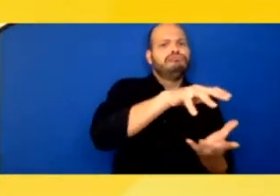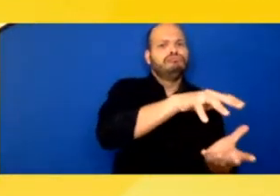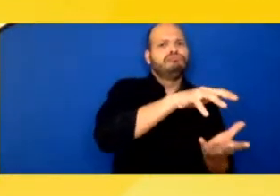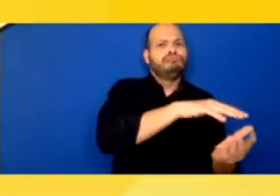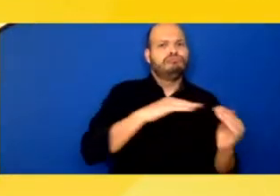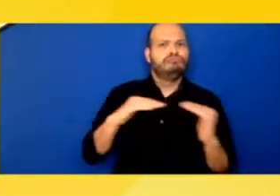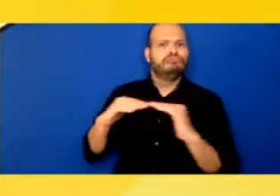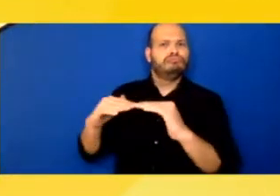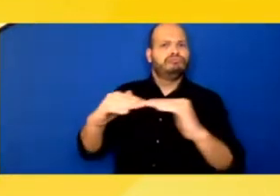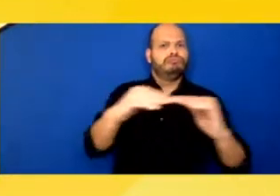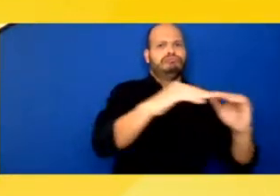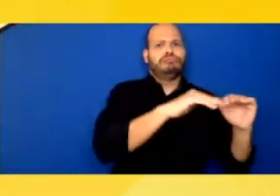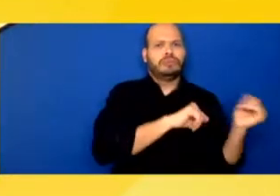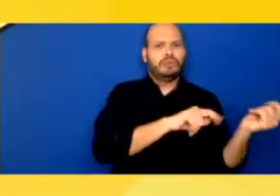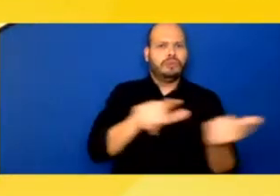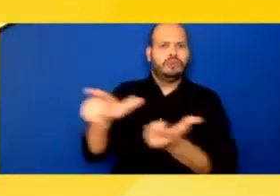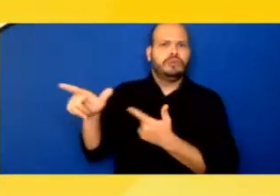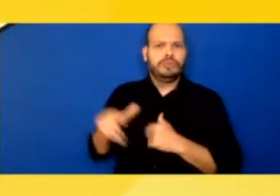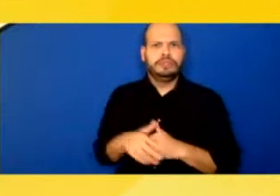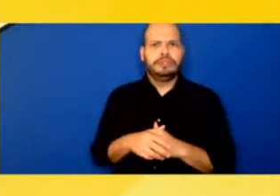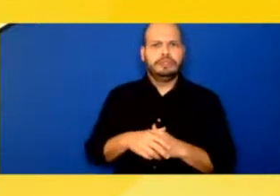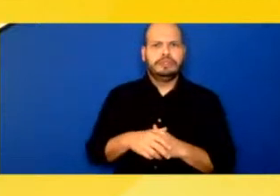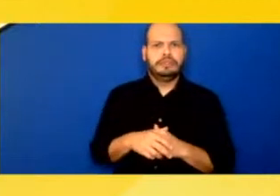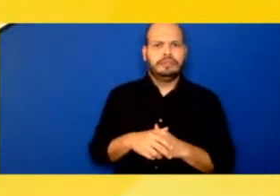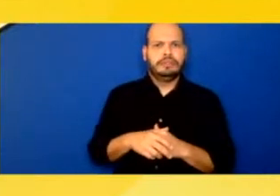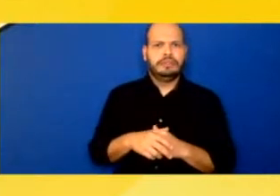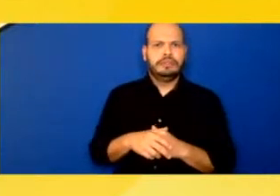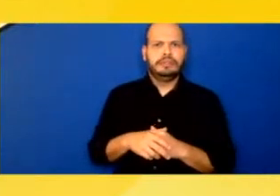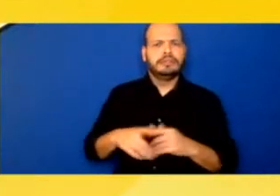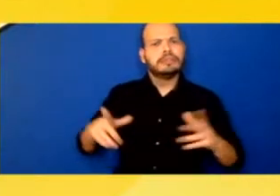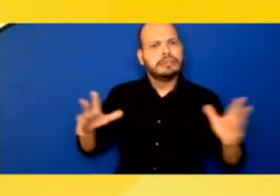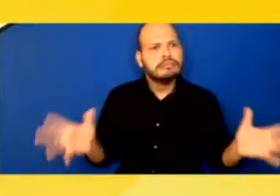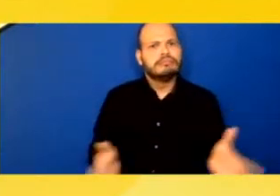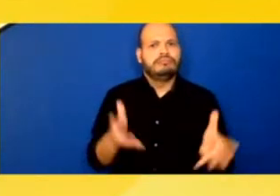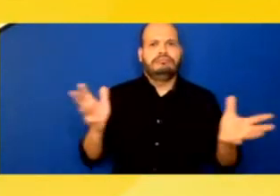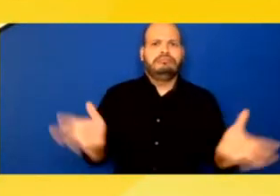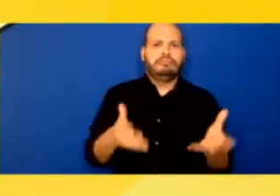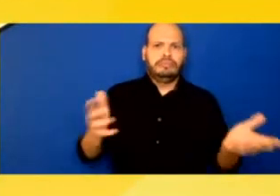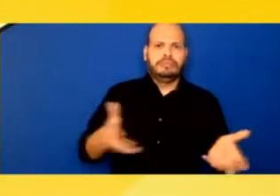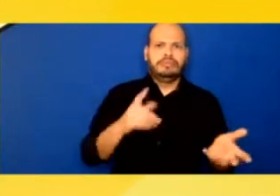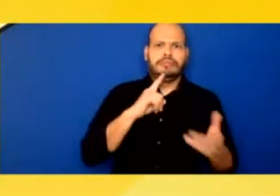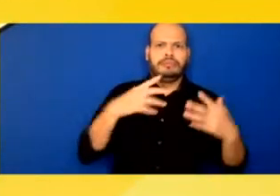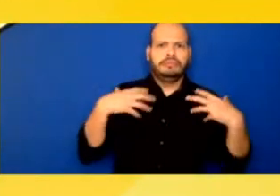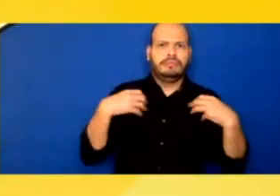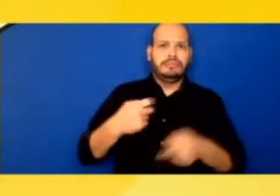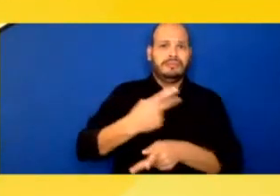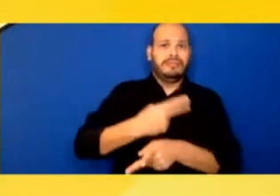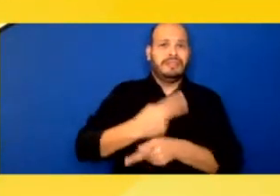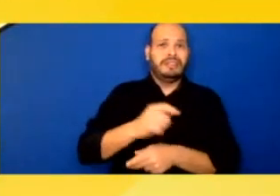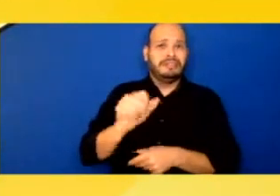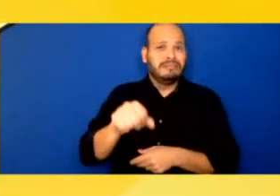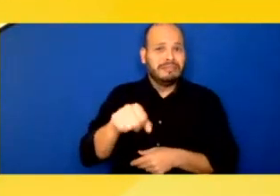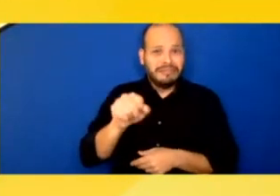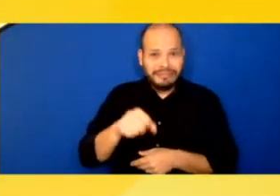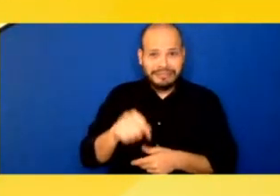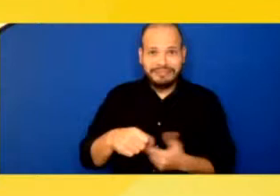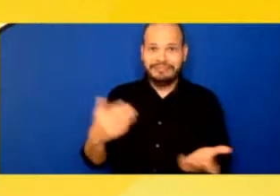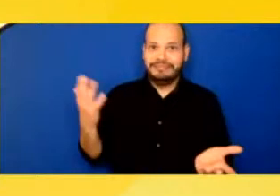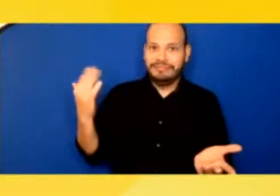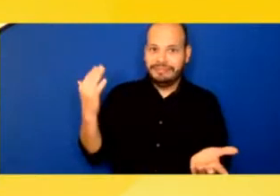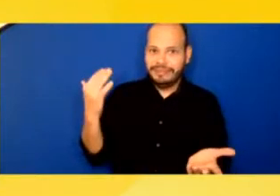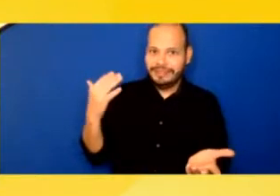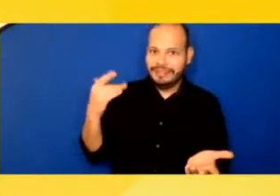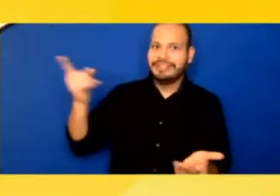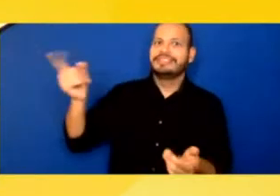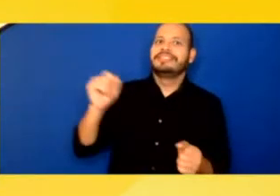people bearing the fruits of their labor and care for the most vulnerable. That was about rights and dignity of all,